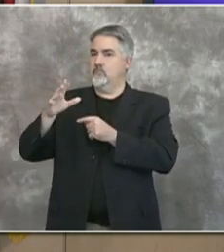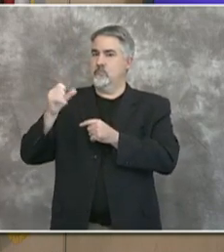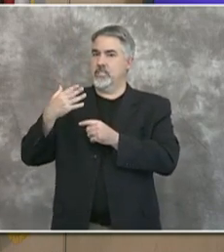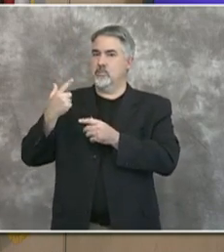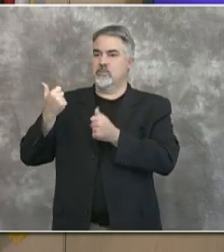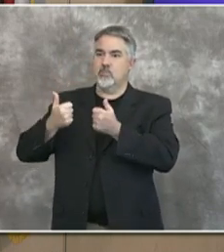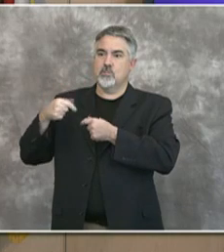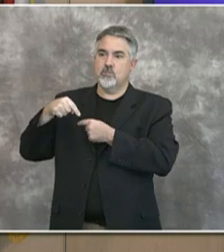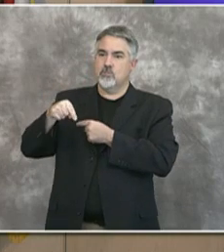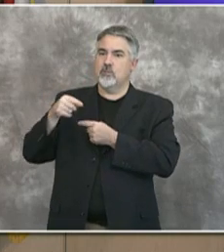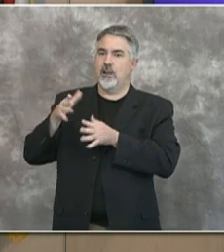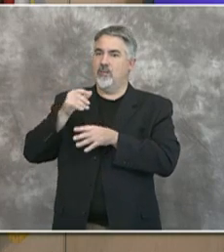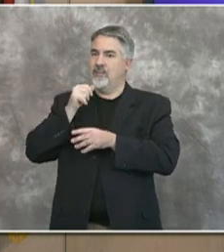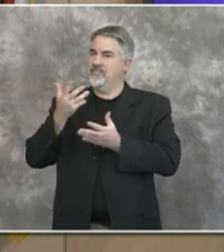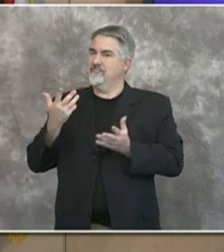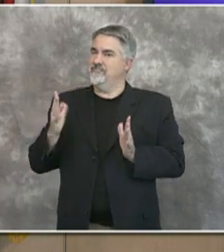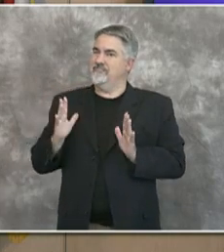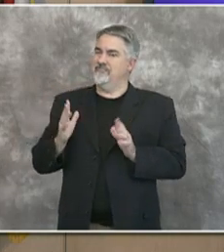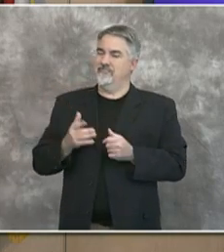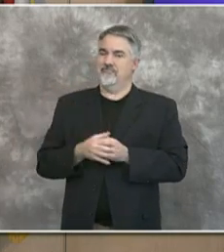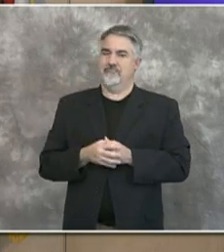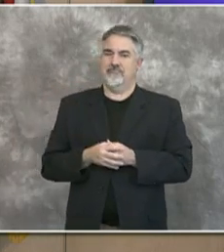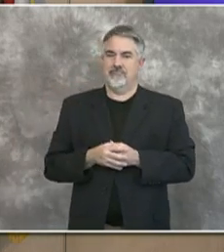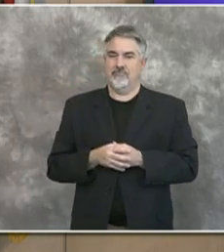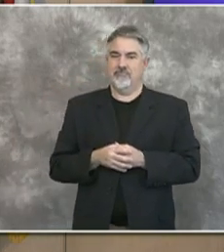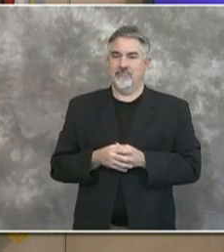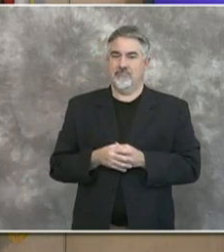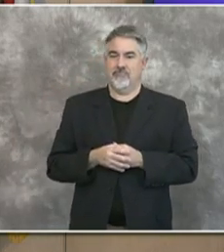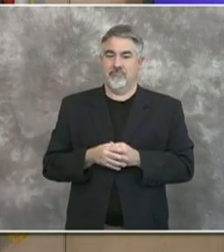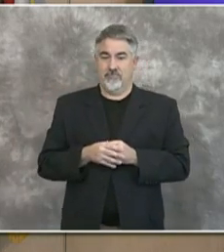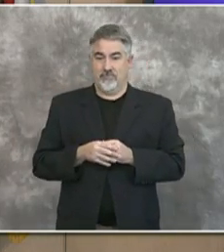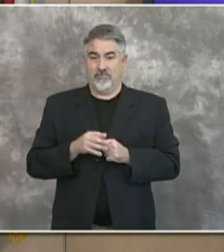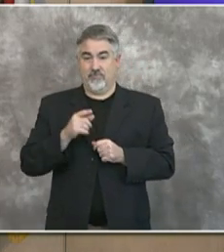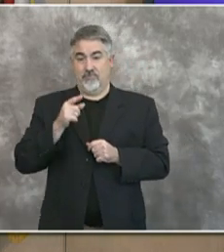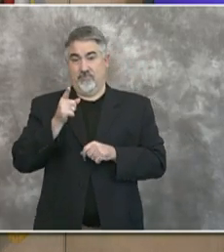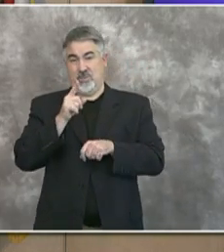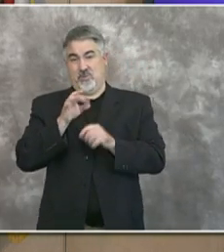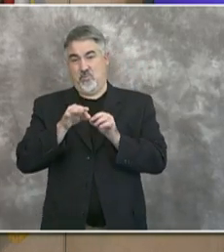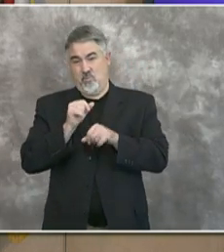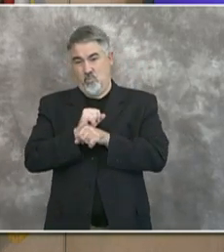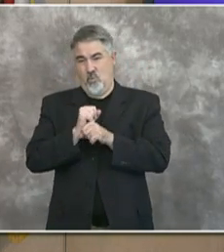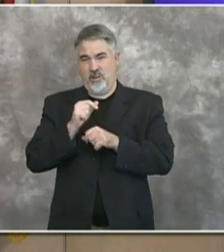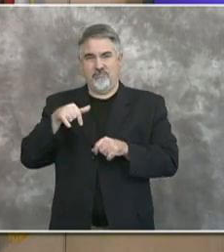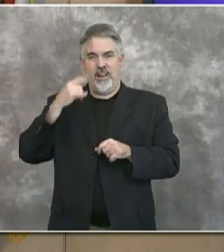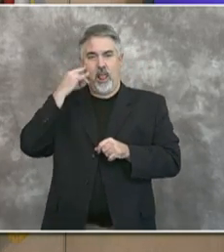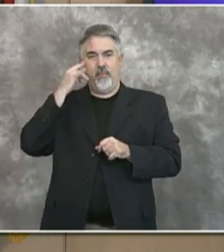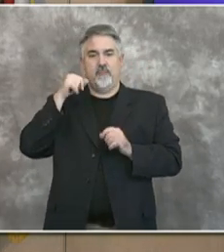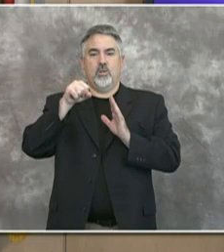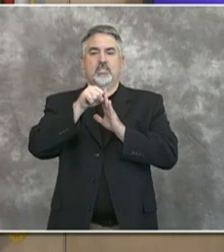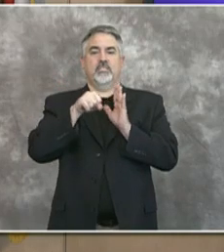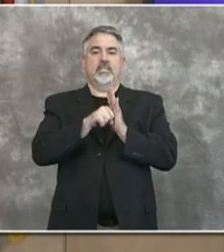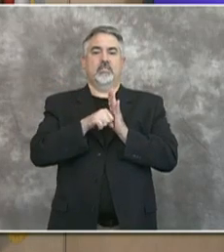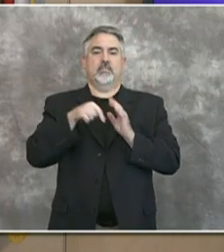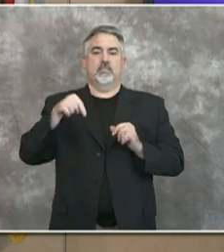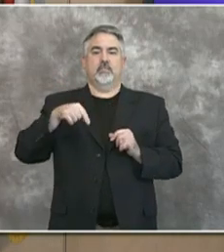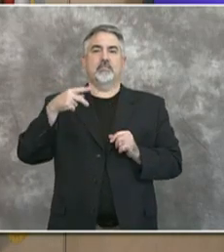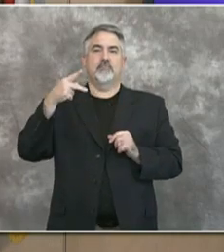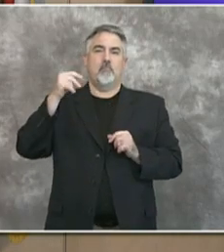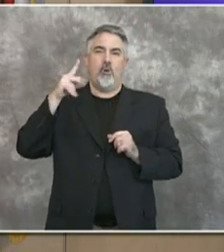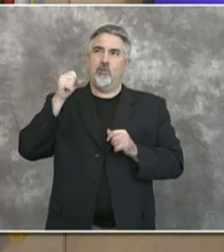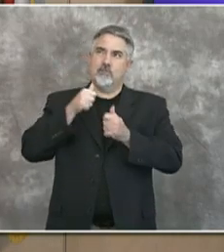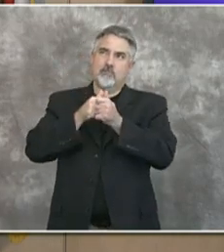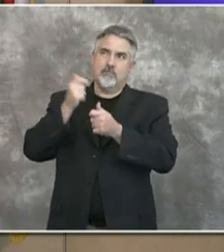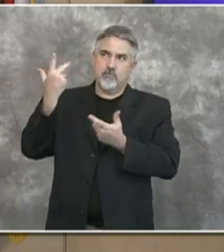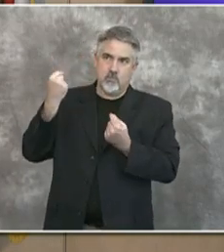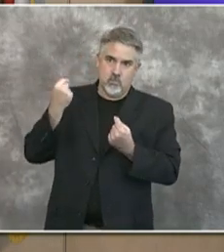get those. And we have considerations we're working with the state of California as it relates to state parks. A significant part of our coastline is actually